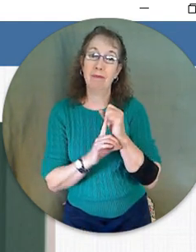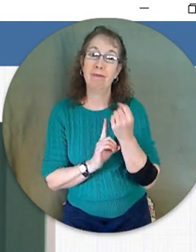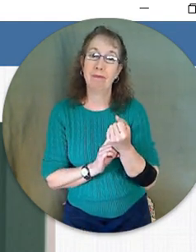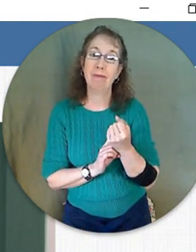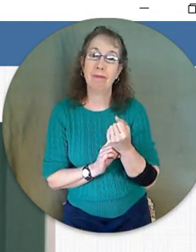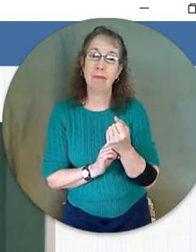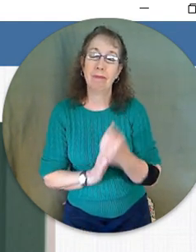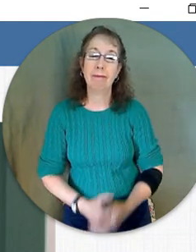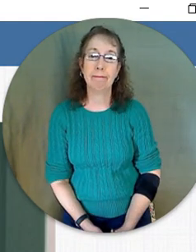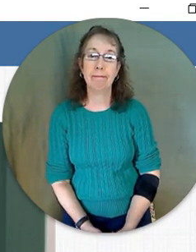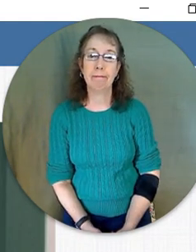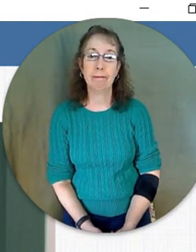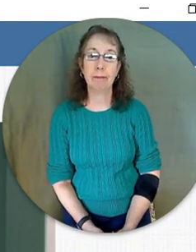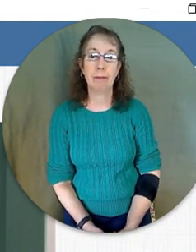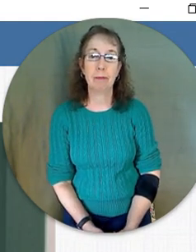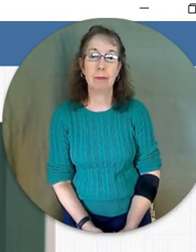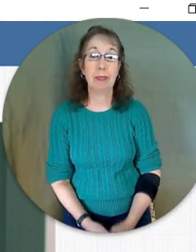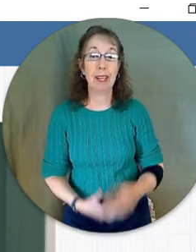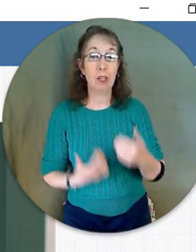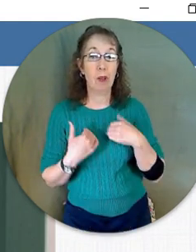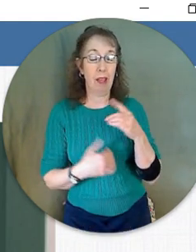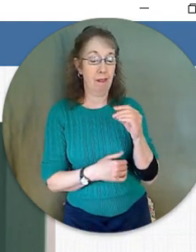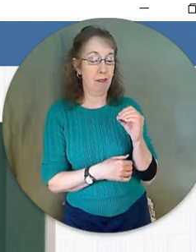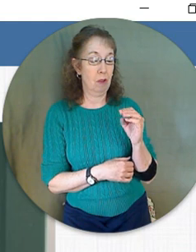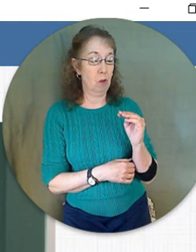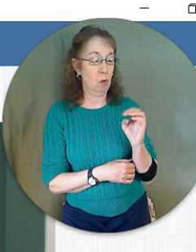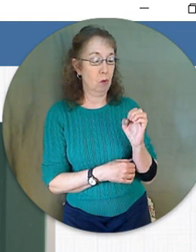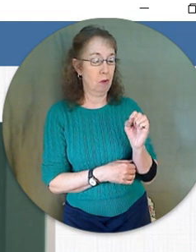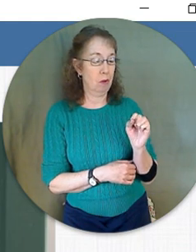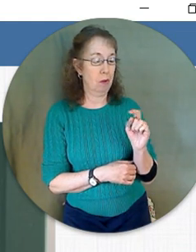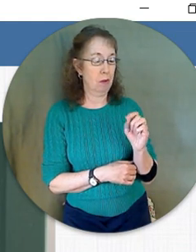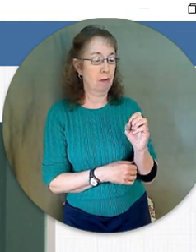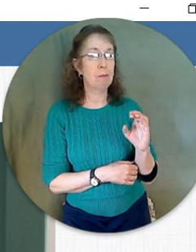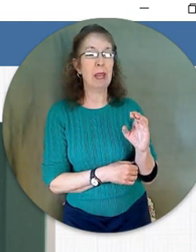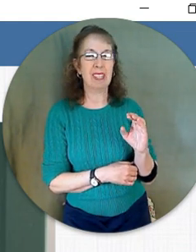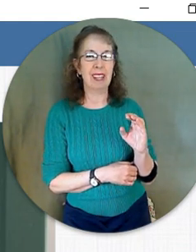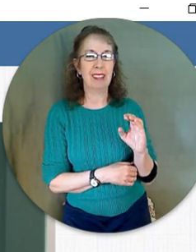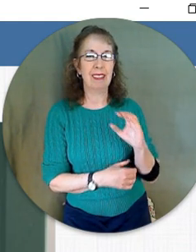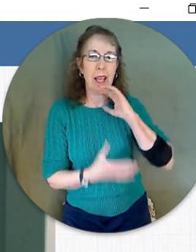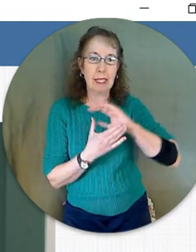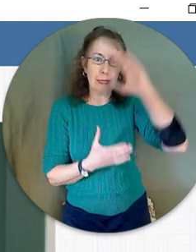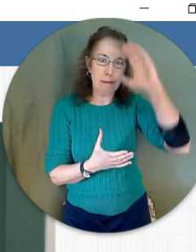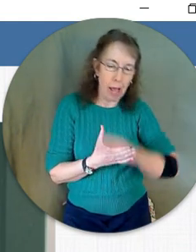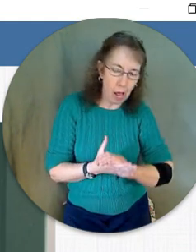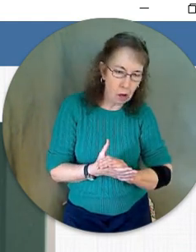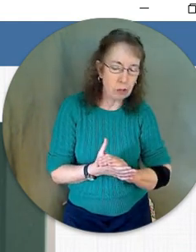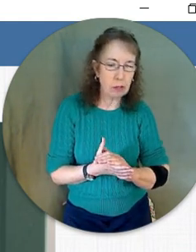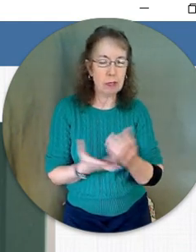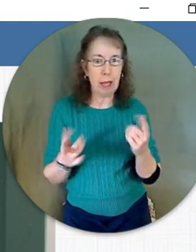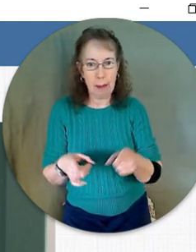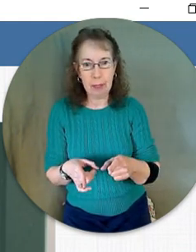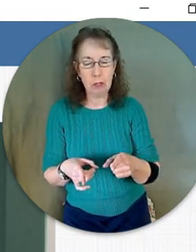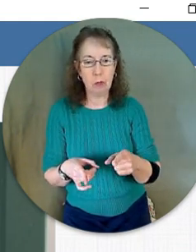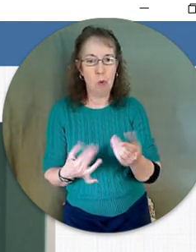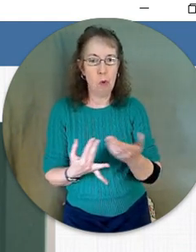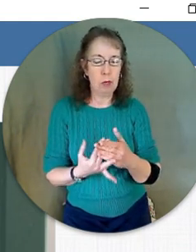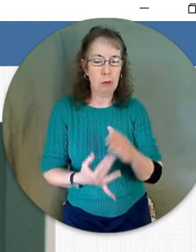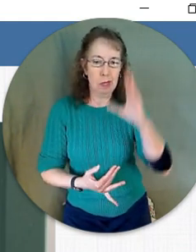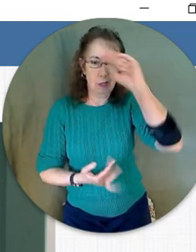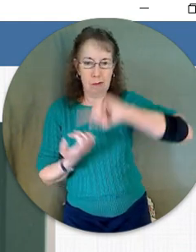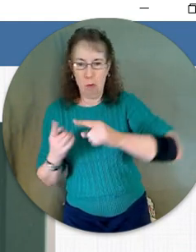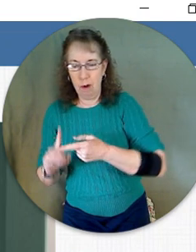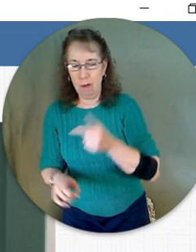situation. Then there's domestic abuse, and this would be abuse between spouses or between boyfriends and